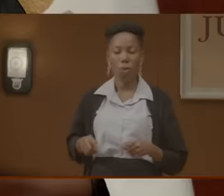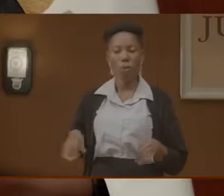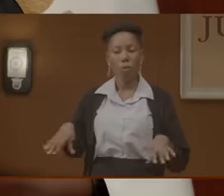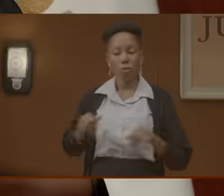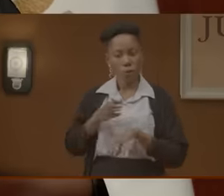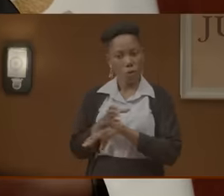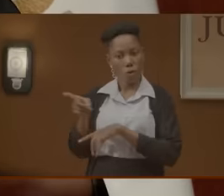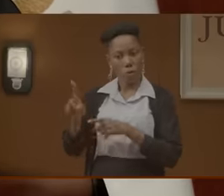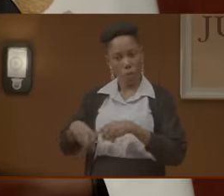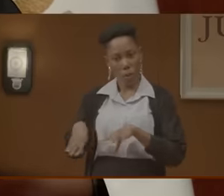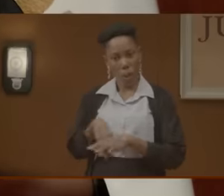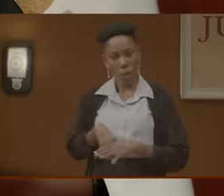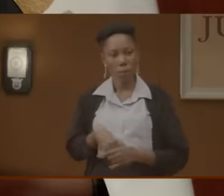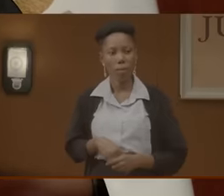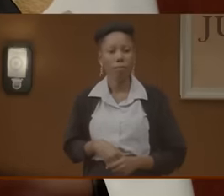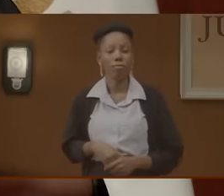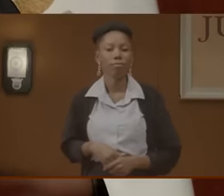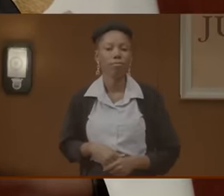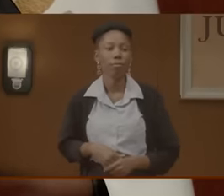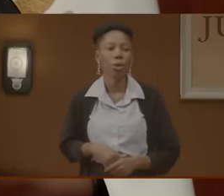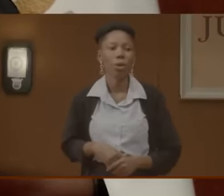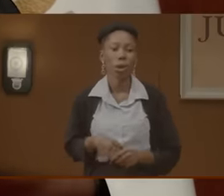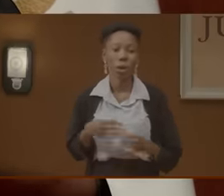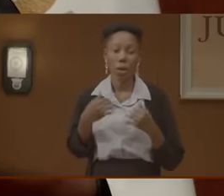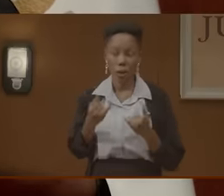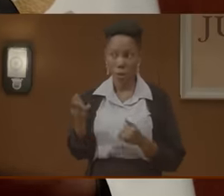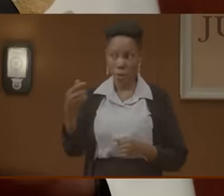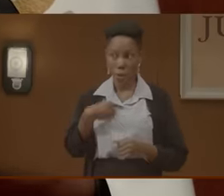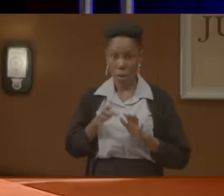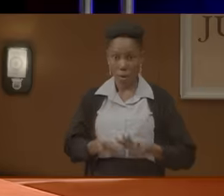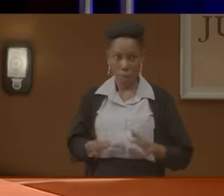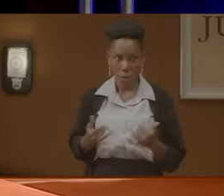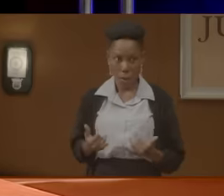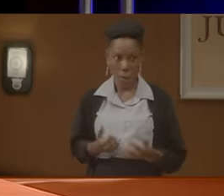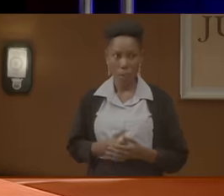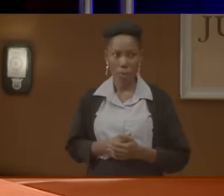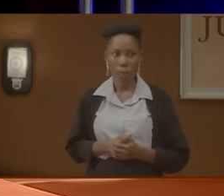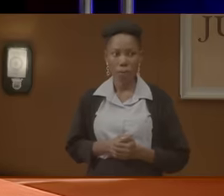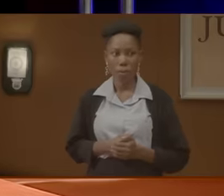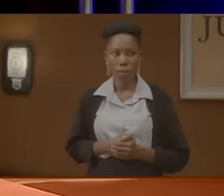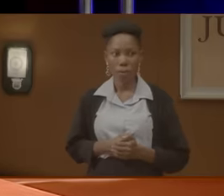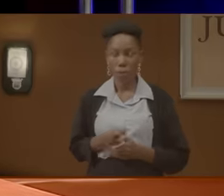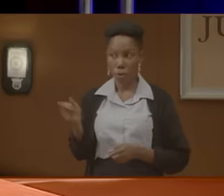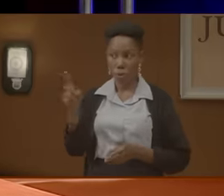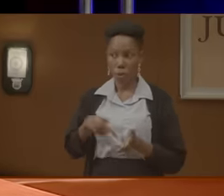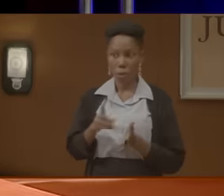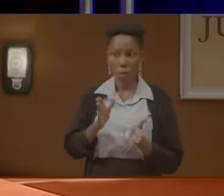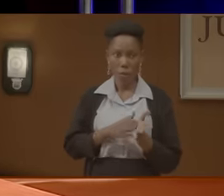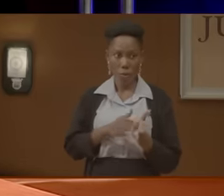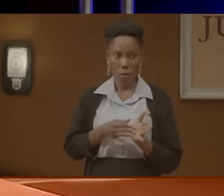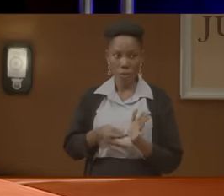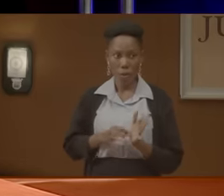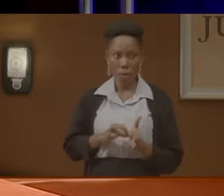bottom line. Yes, ma'am. So that is it. And, well, you have children of the marriage. Yes, ma'am. Are you paying their school fees? Yes,